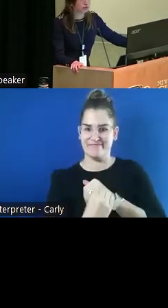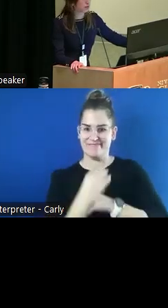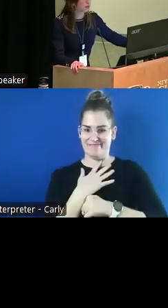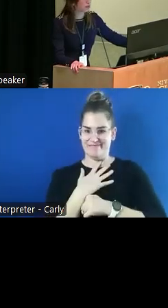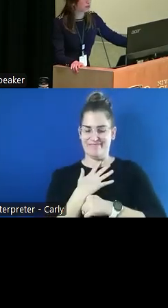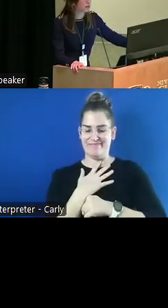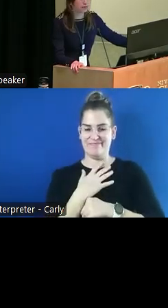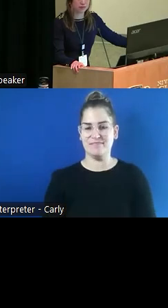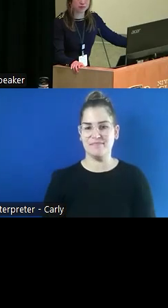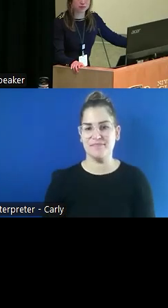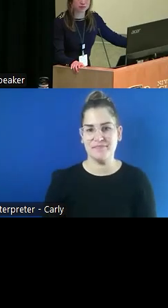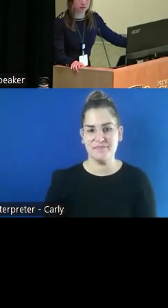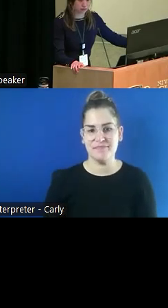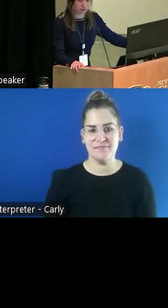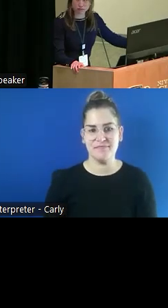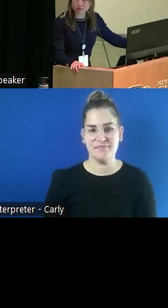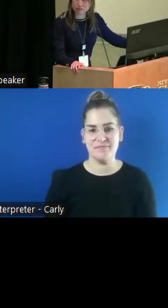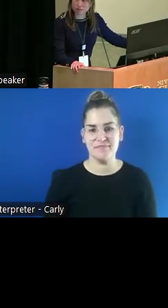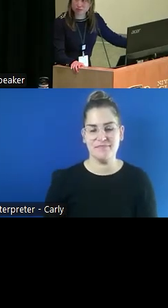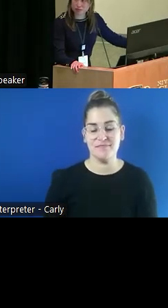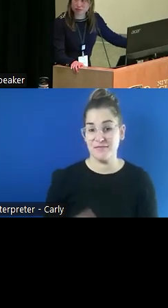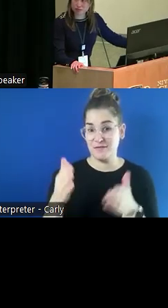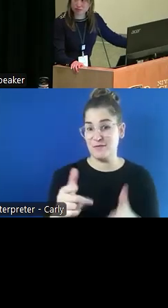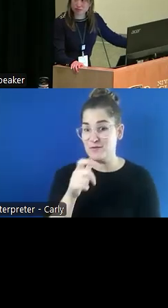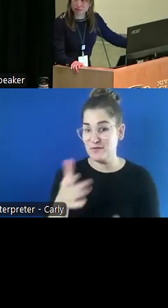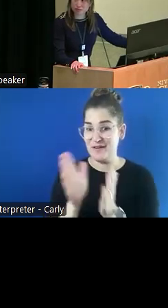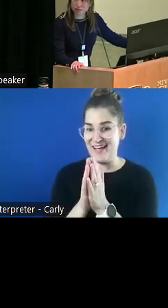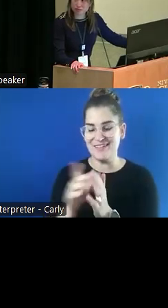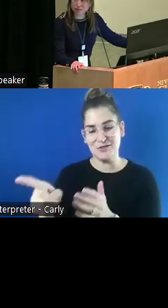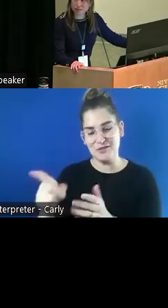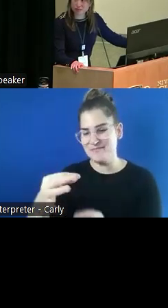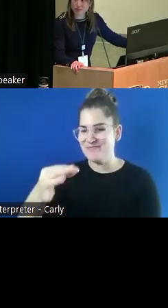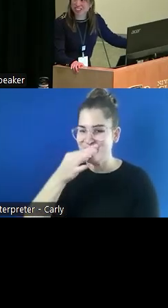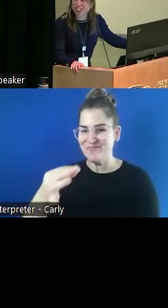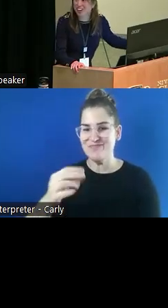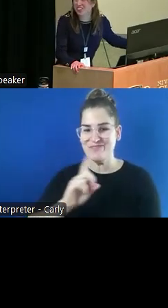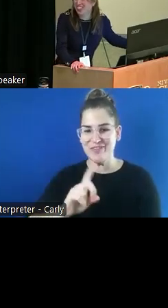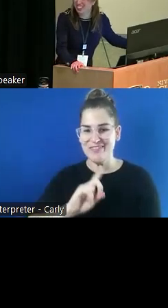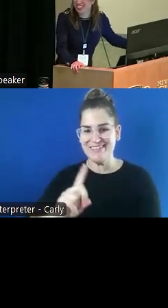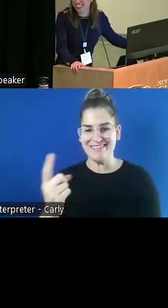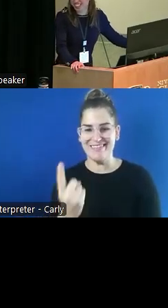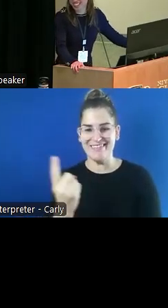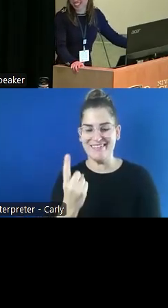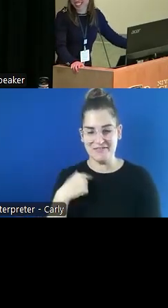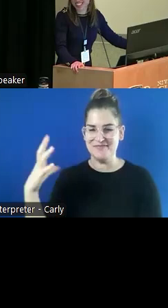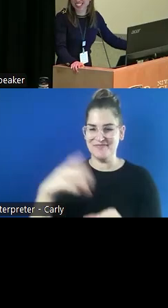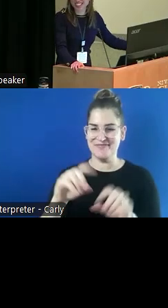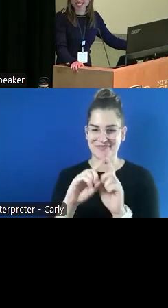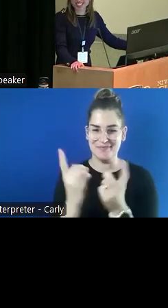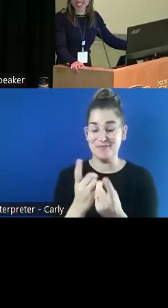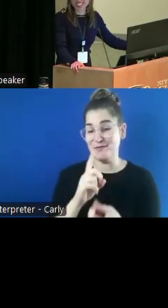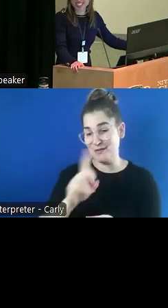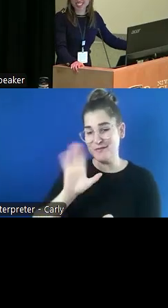Yes, okay, well, the asker of that question is an expert in loneliness who happens to be in our department, so I will discuss that